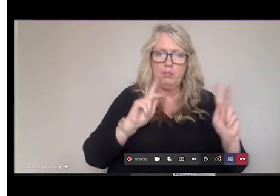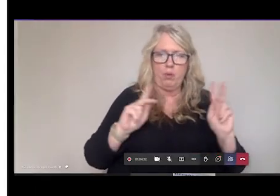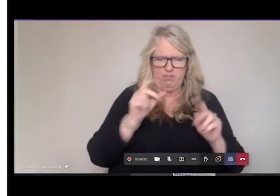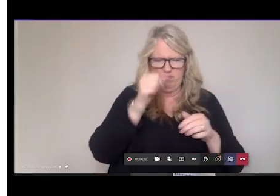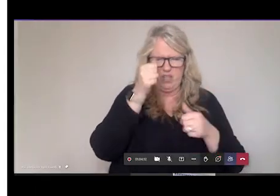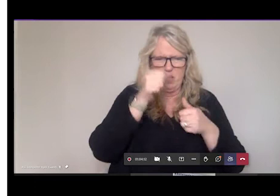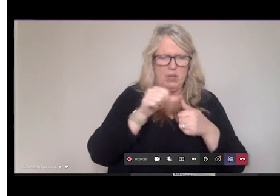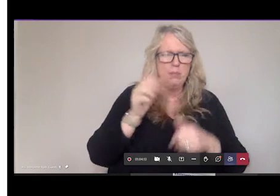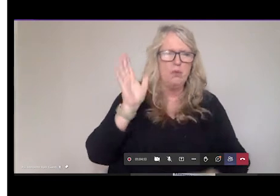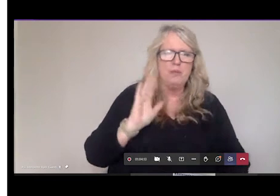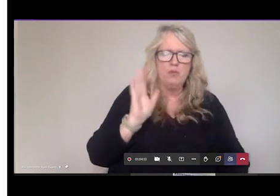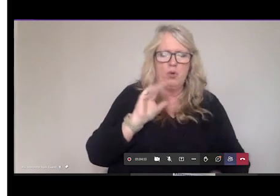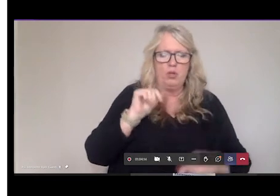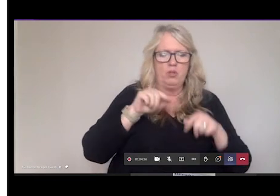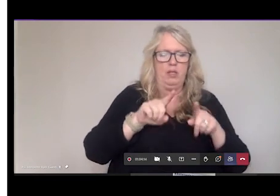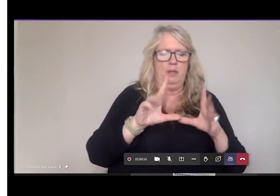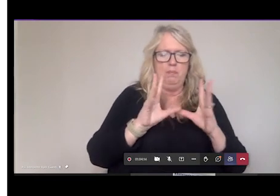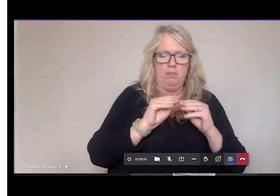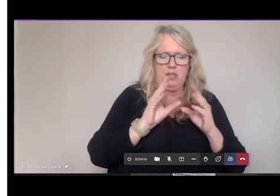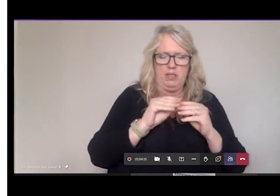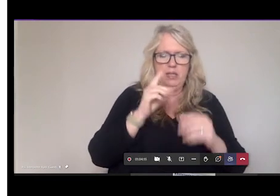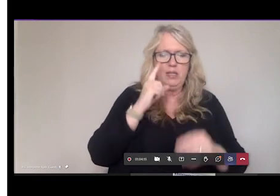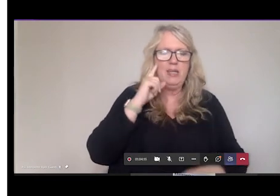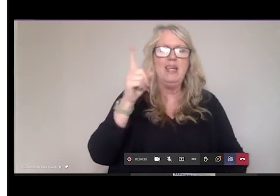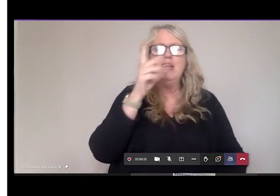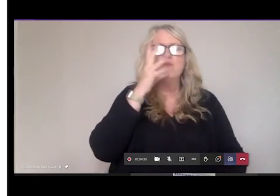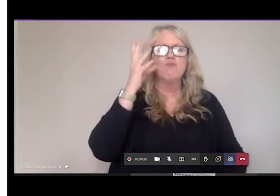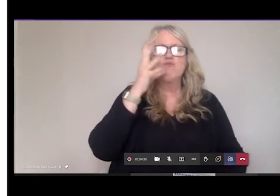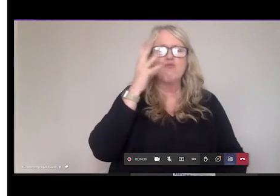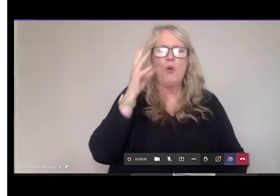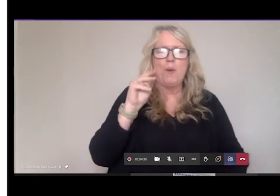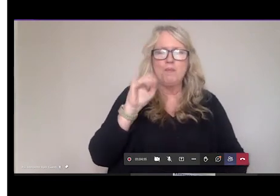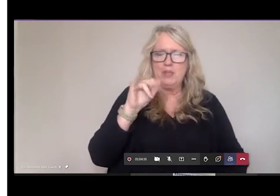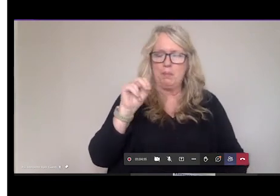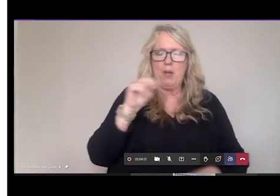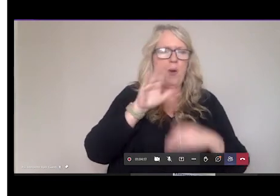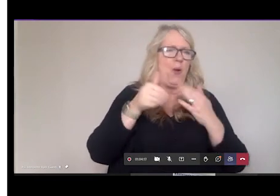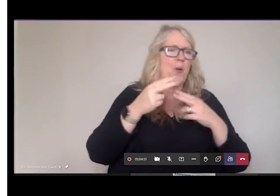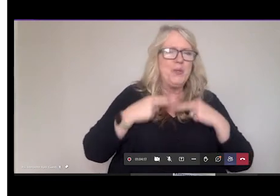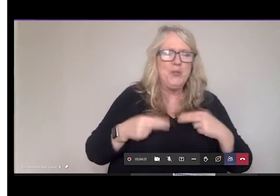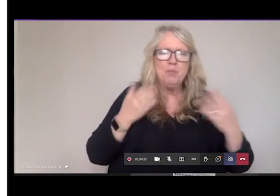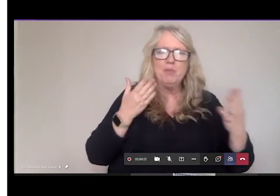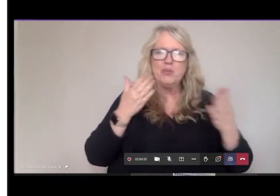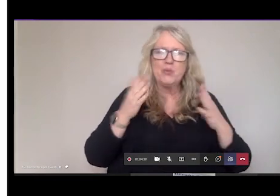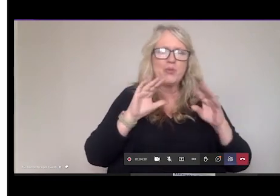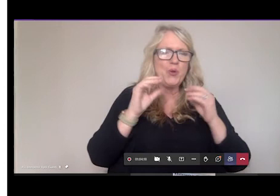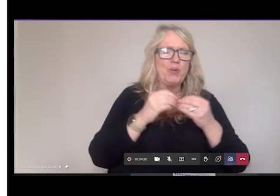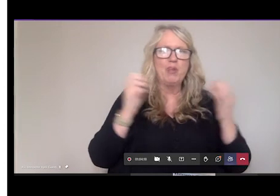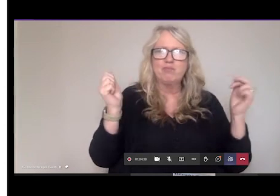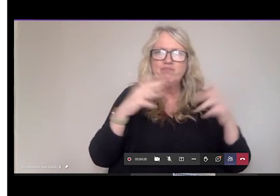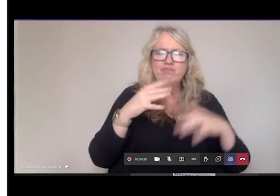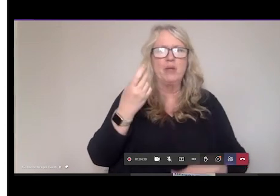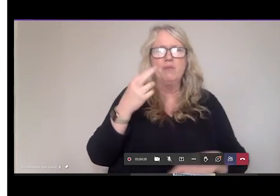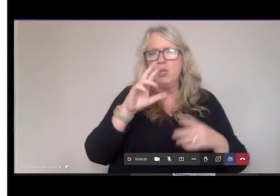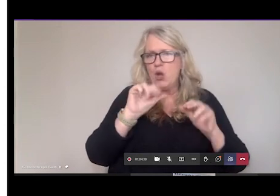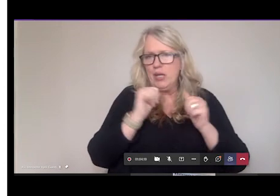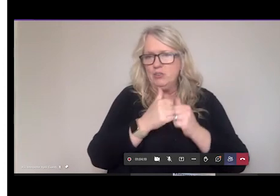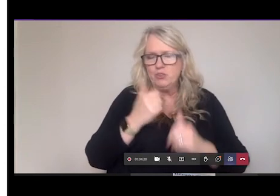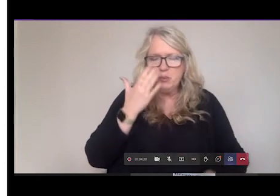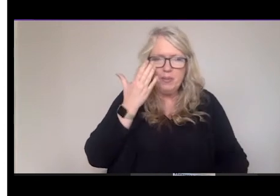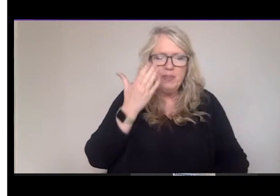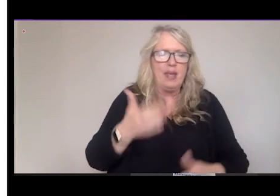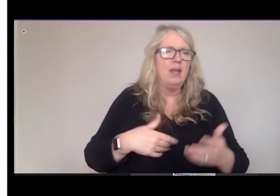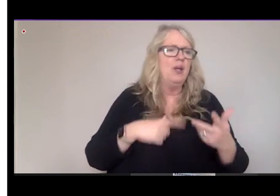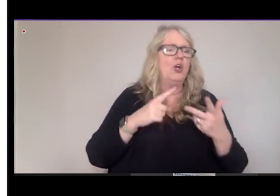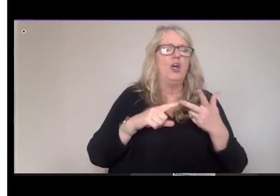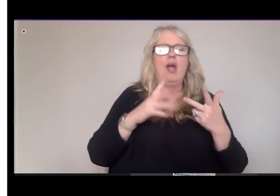wrong people. I remember being in a meeting in rural Minnesota, and we had all the human service organizations, the